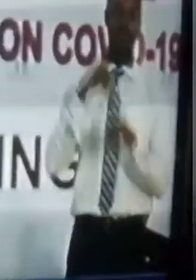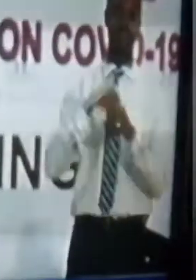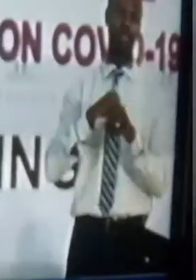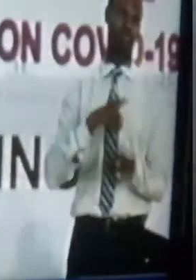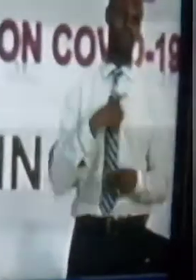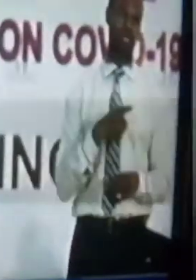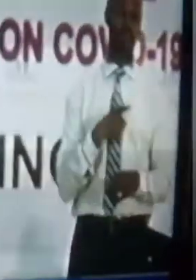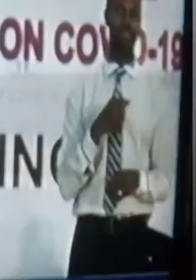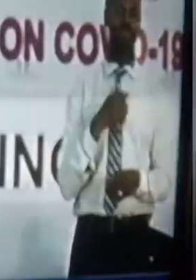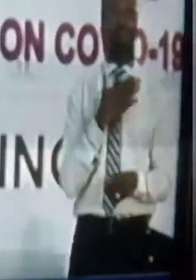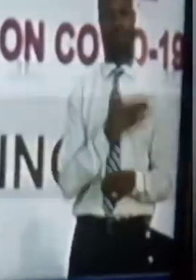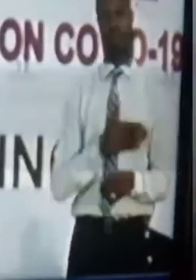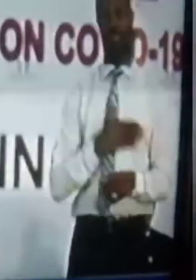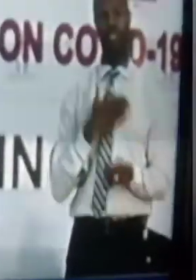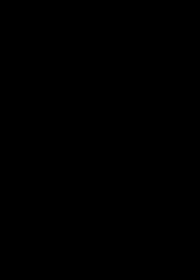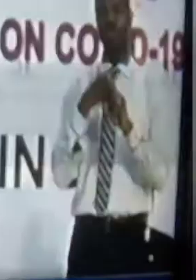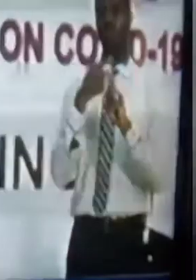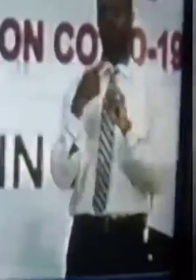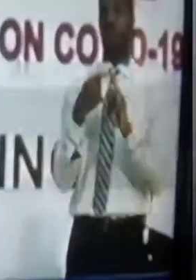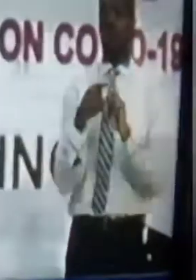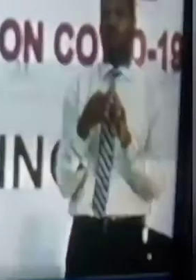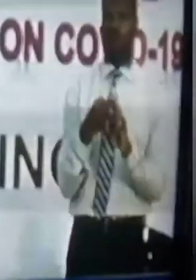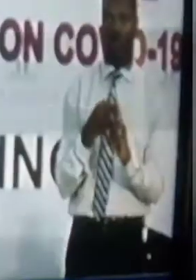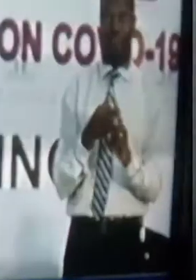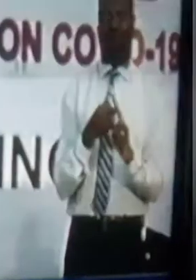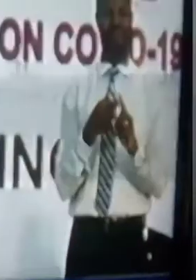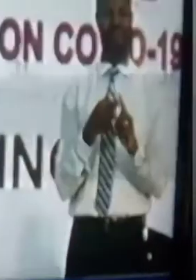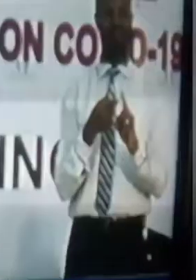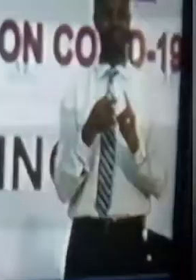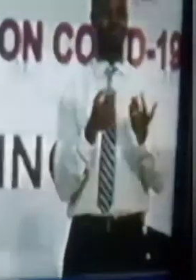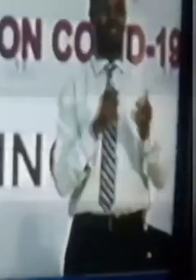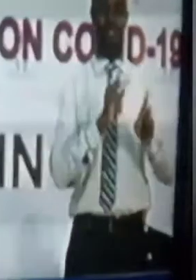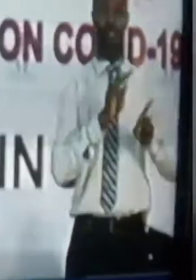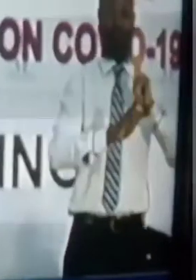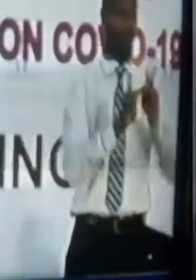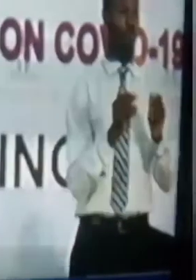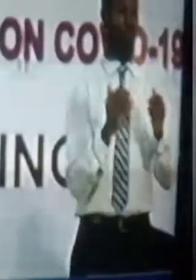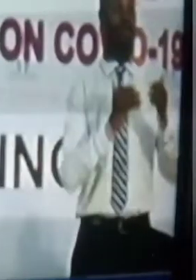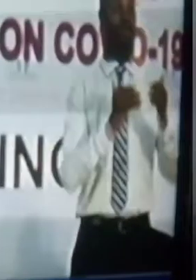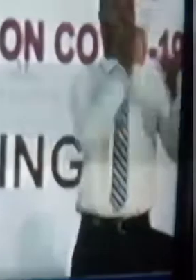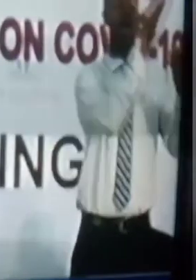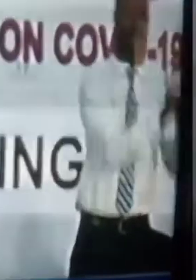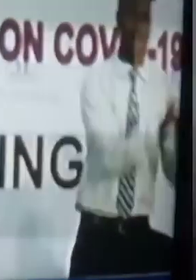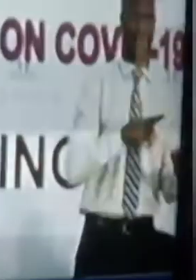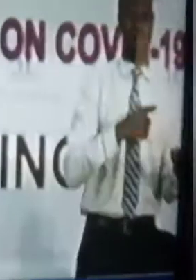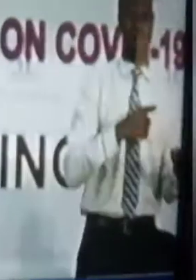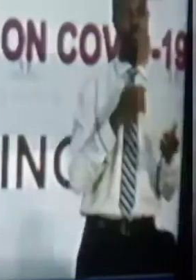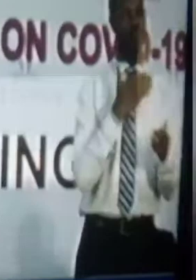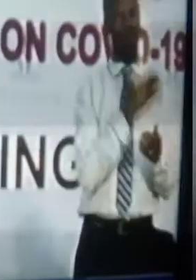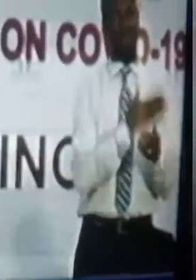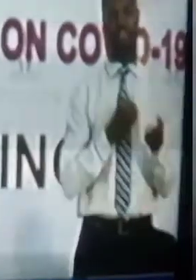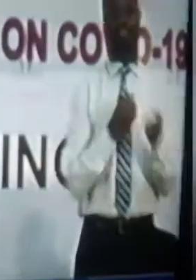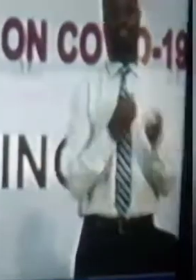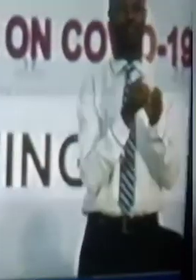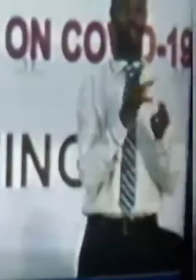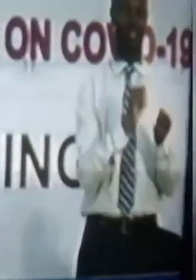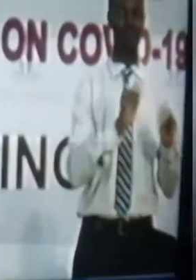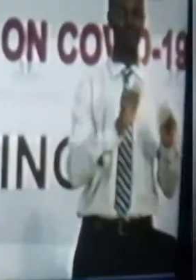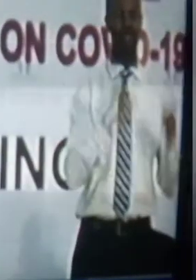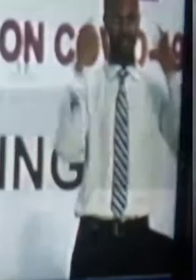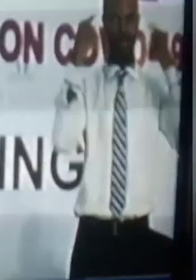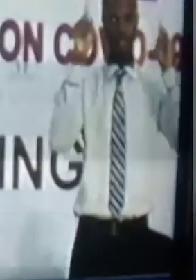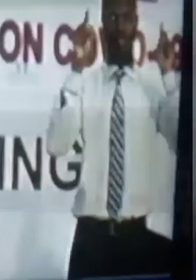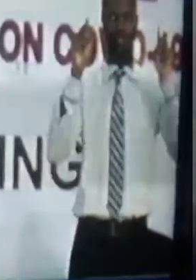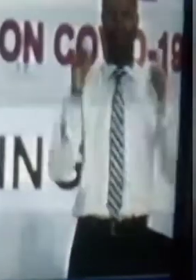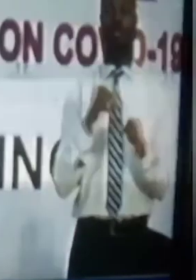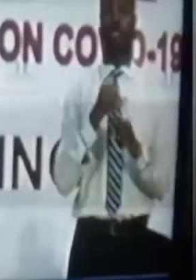please give them some respect, allow them the space to work, and let them do the very difficult task that they're carrying out.